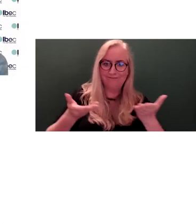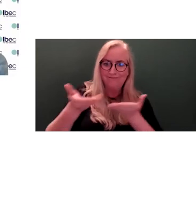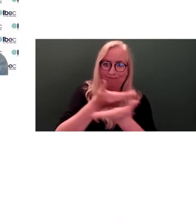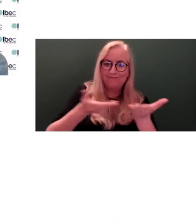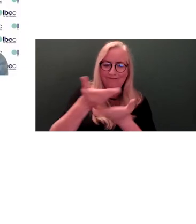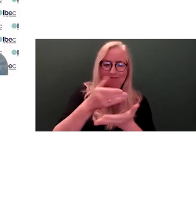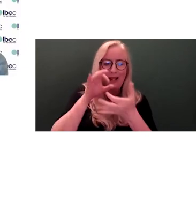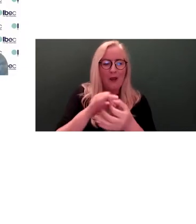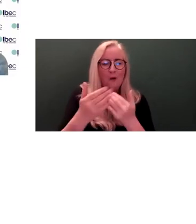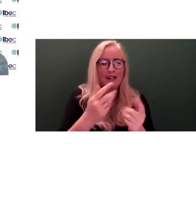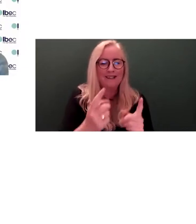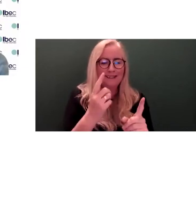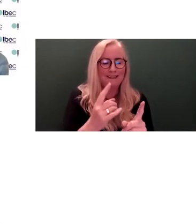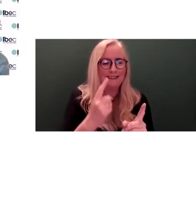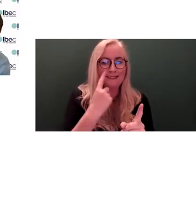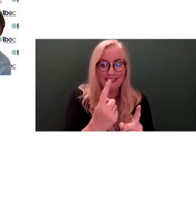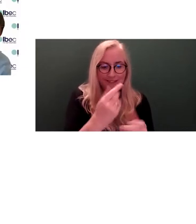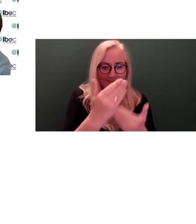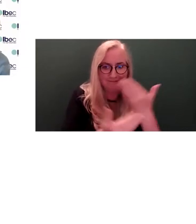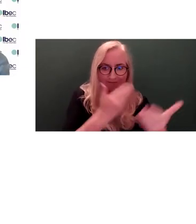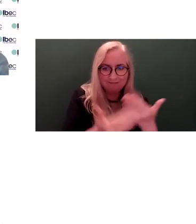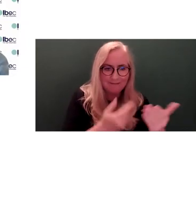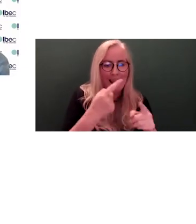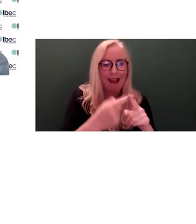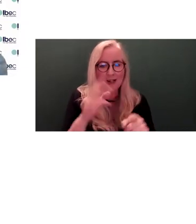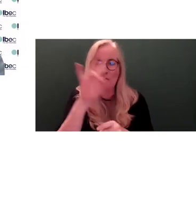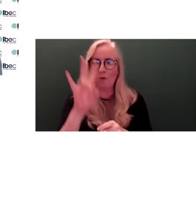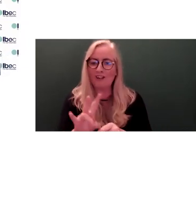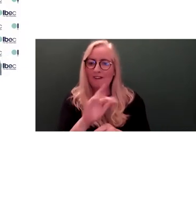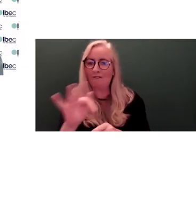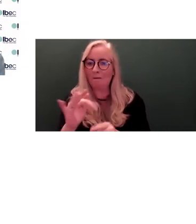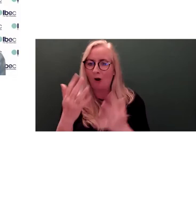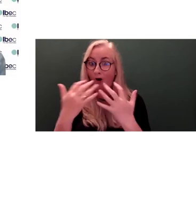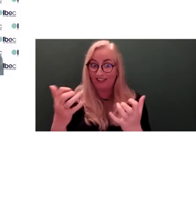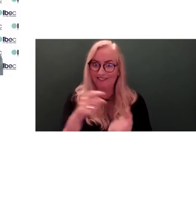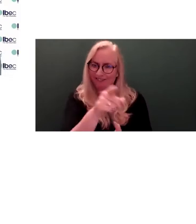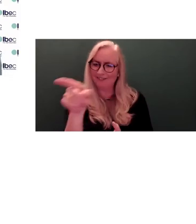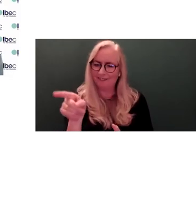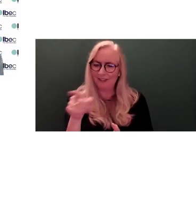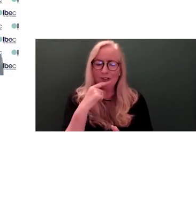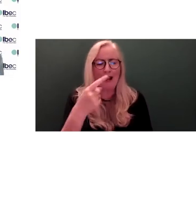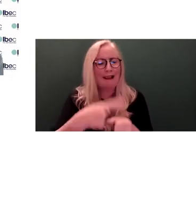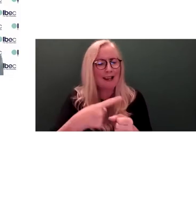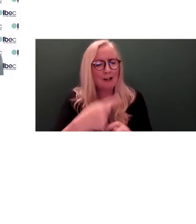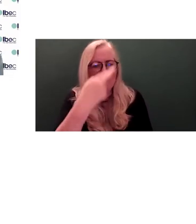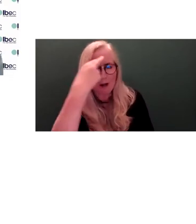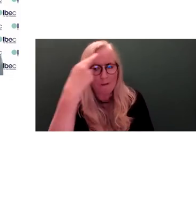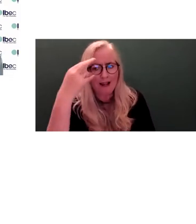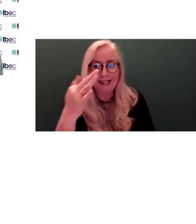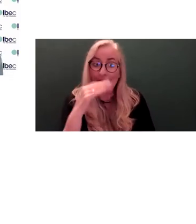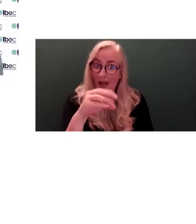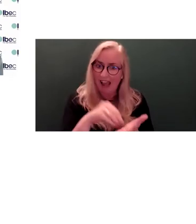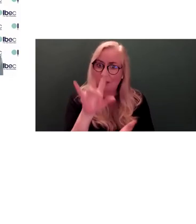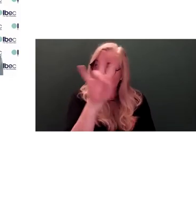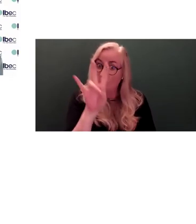we've heard and also address some of those questions from our audience. And just a reminder again that if you have a question for